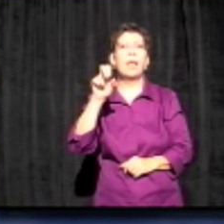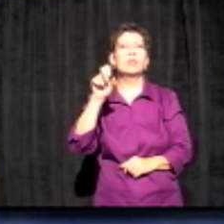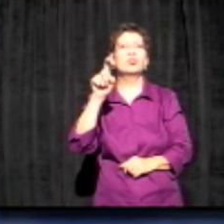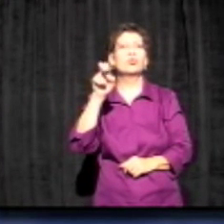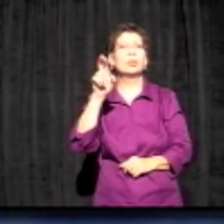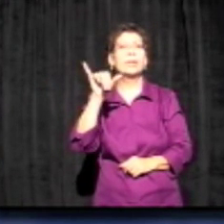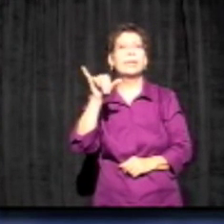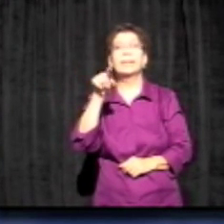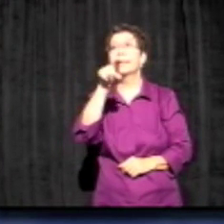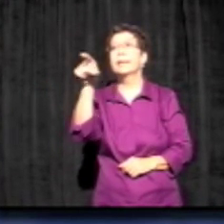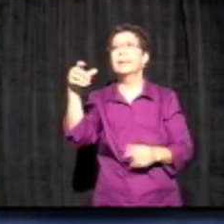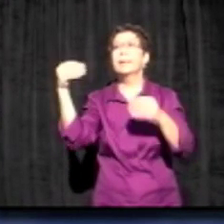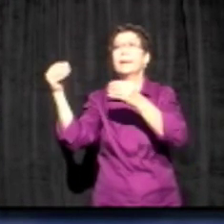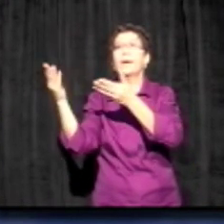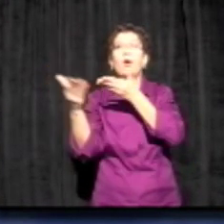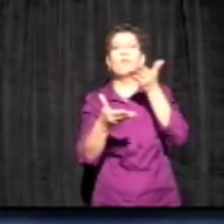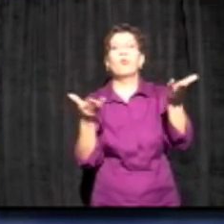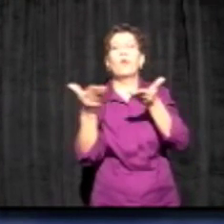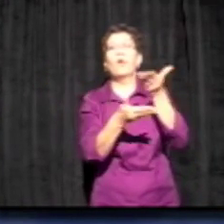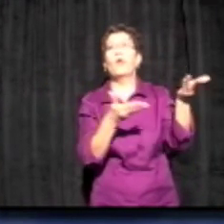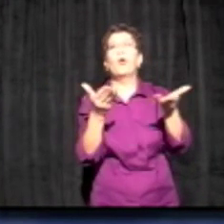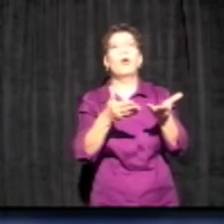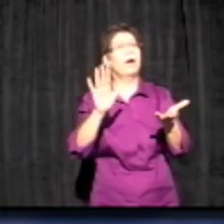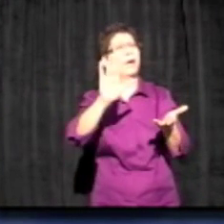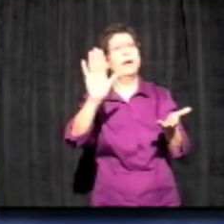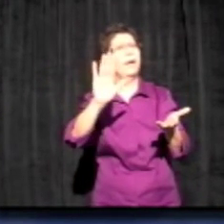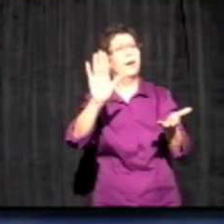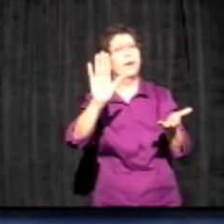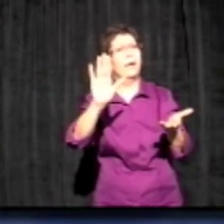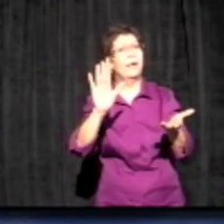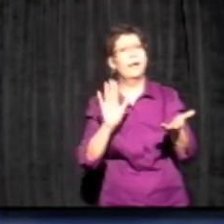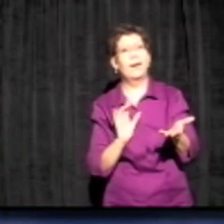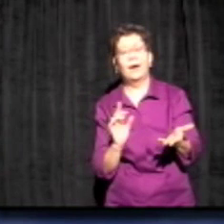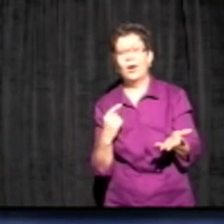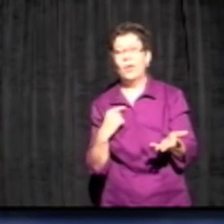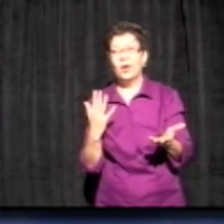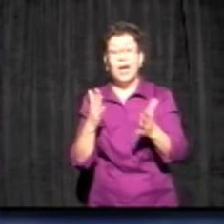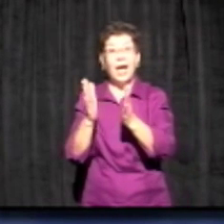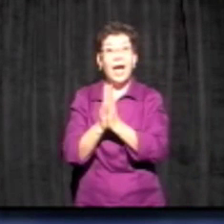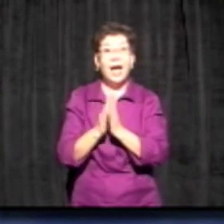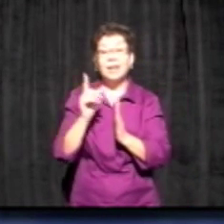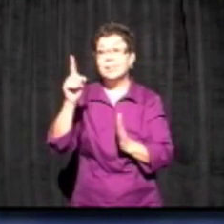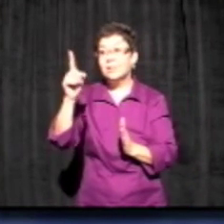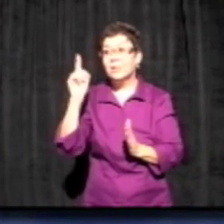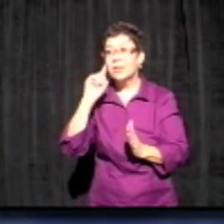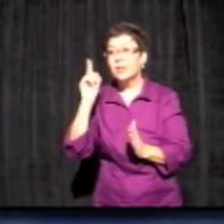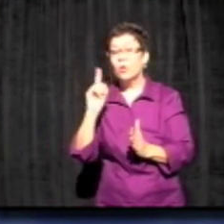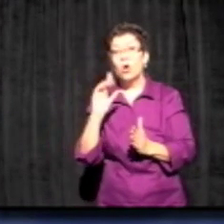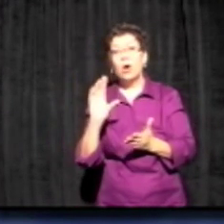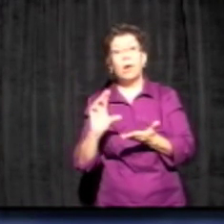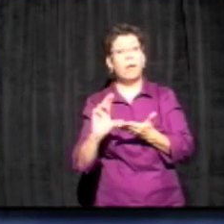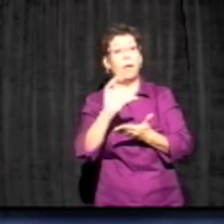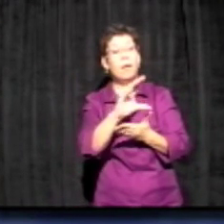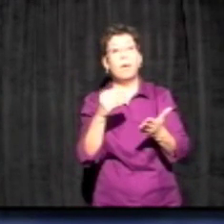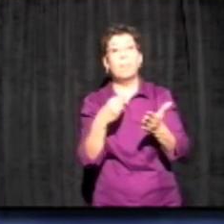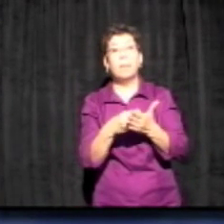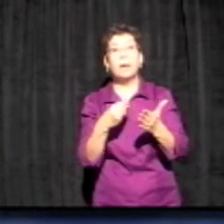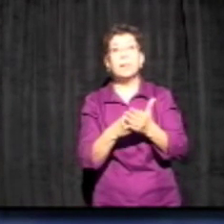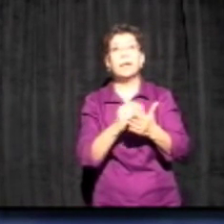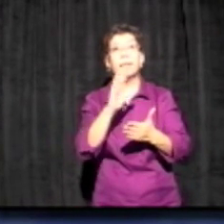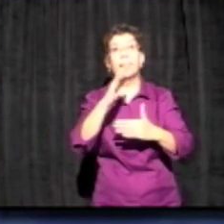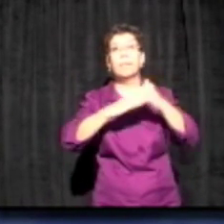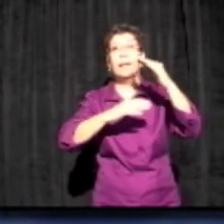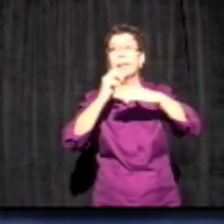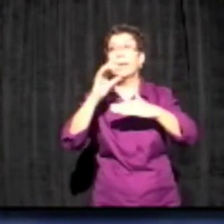many dealerships offer. In fact, we didn't ask for investments in brick and mortar or in expensive signage or